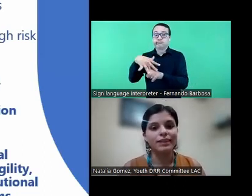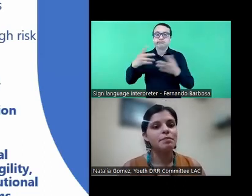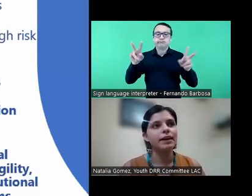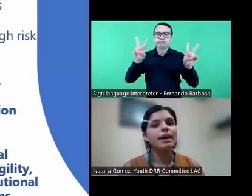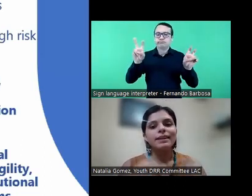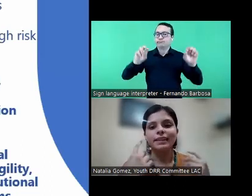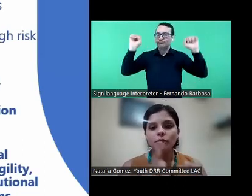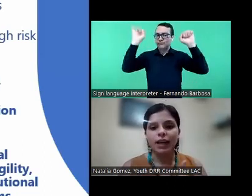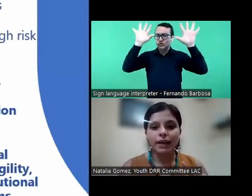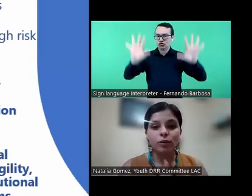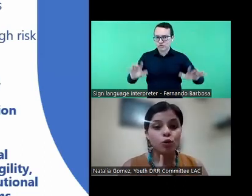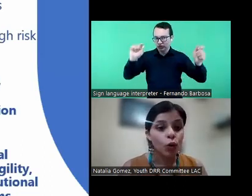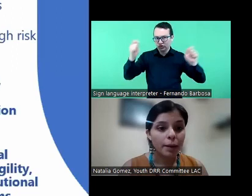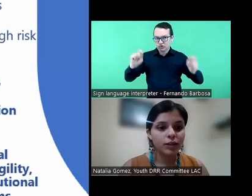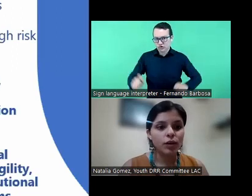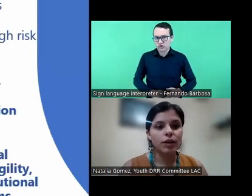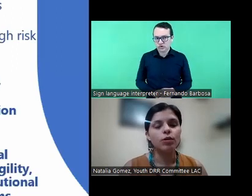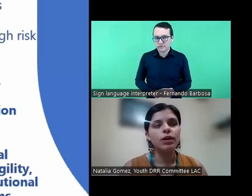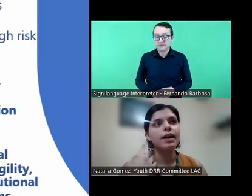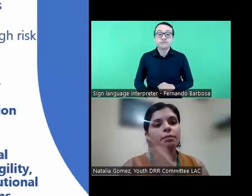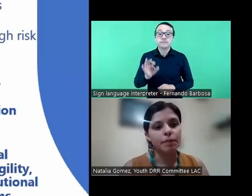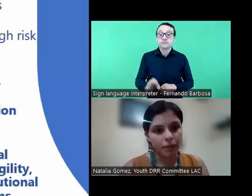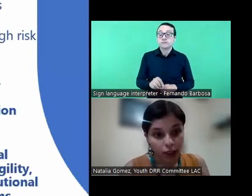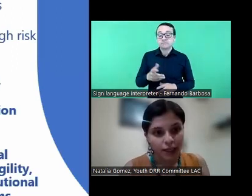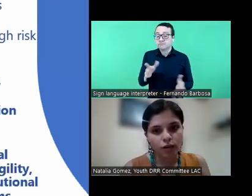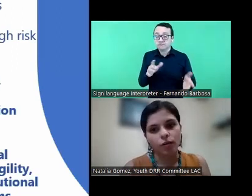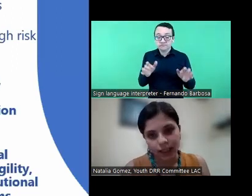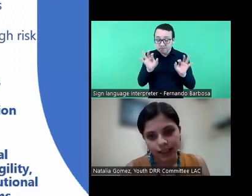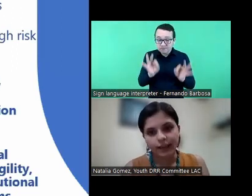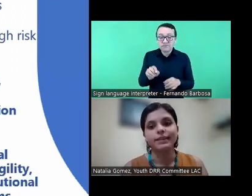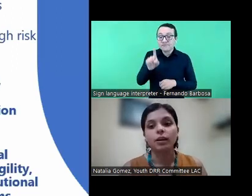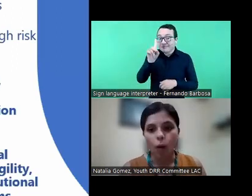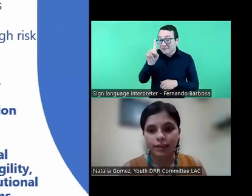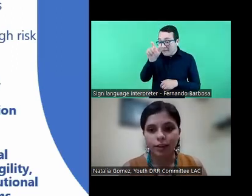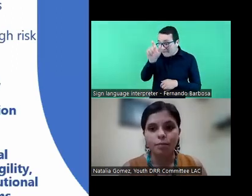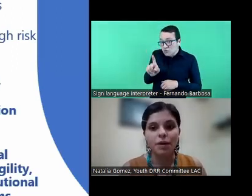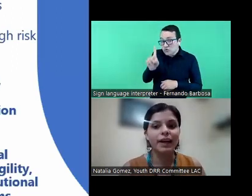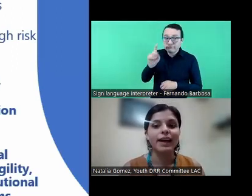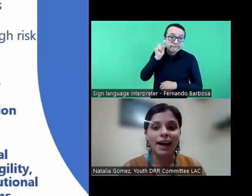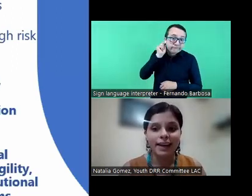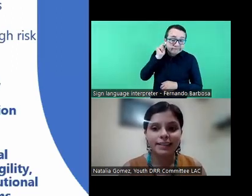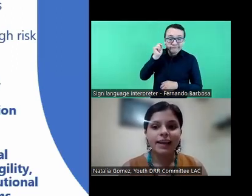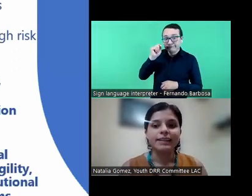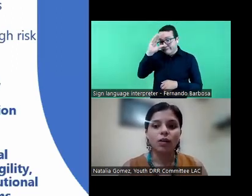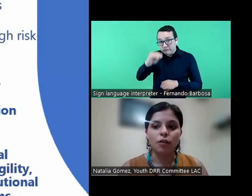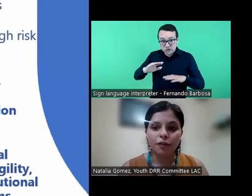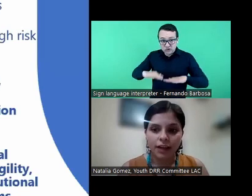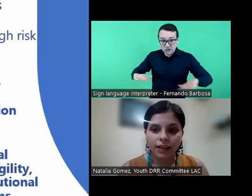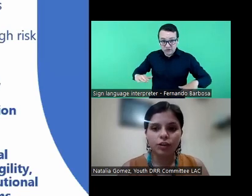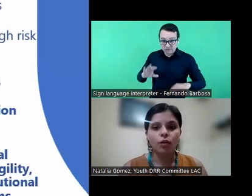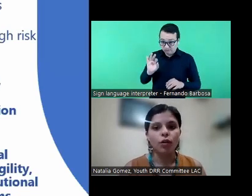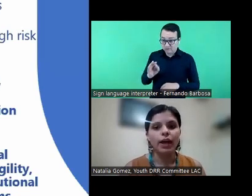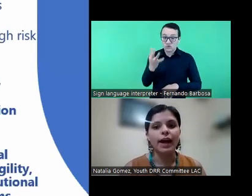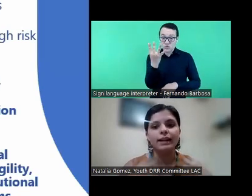by climate impact. And we have at least one child out